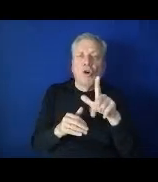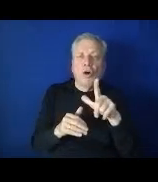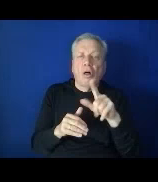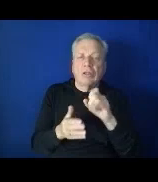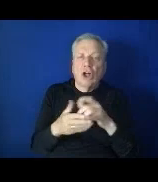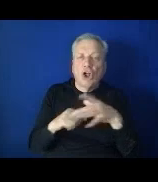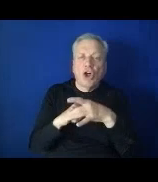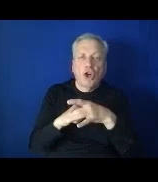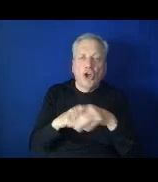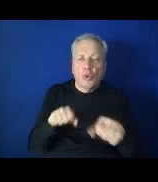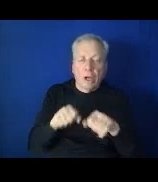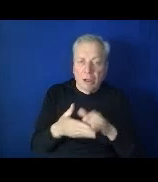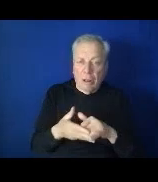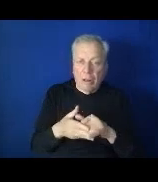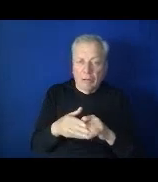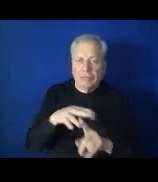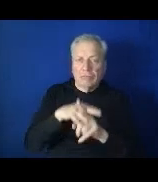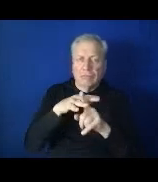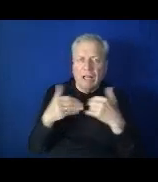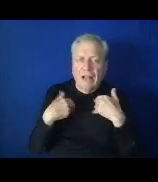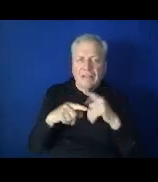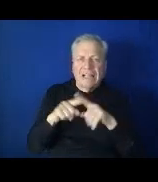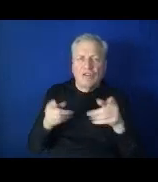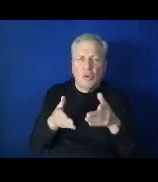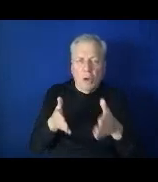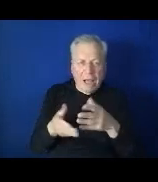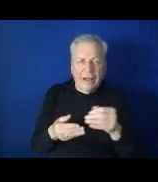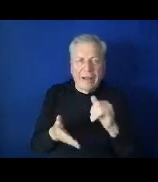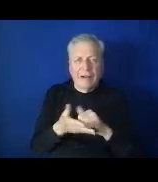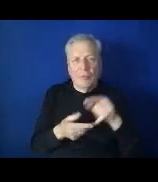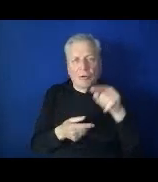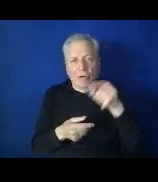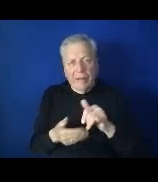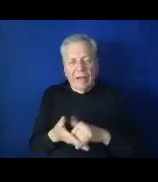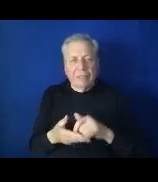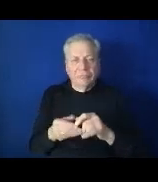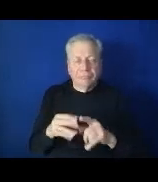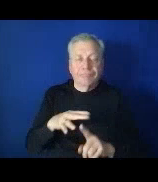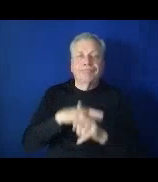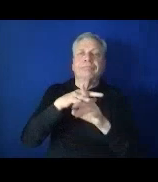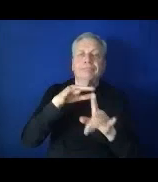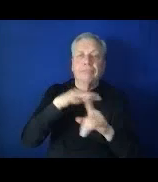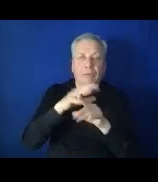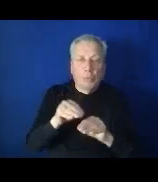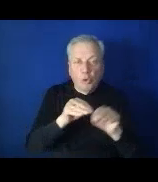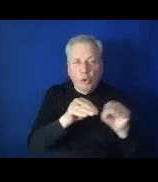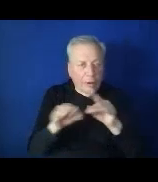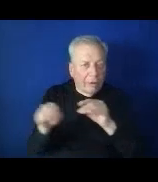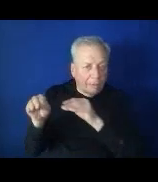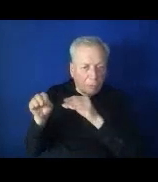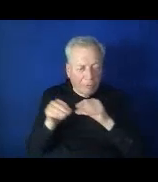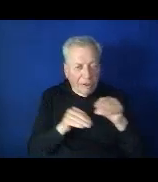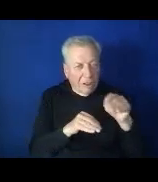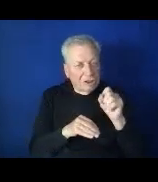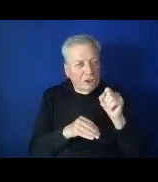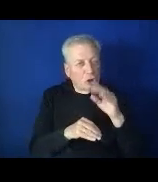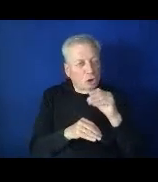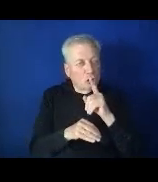earthquakes are rupturing on. They dip different ways, and they're down here and they rupture here first, and they move up here and they move around. So it's